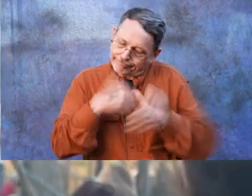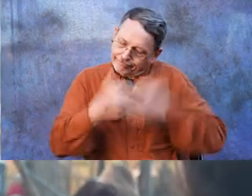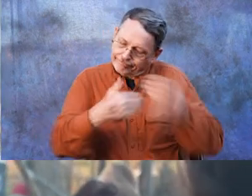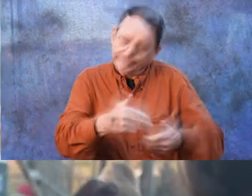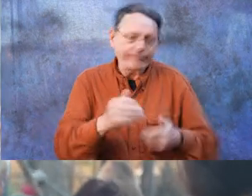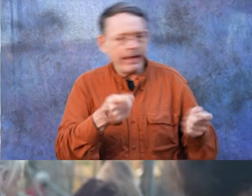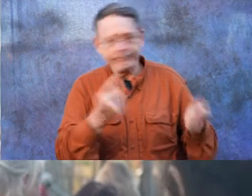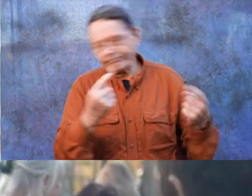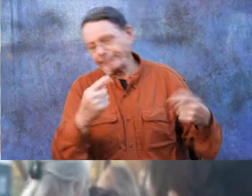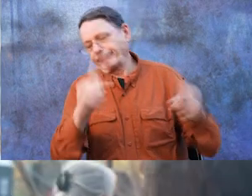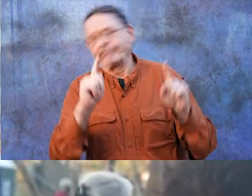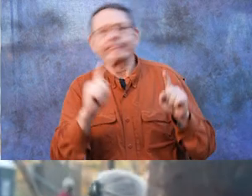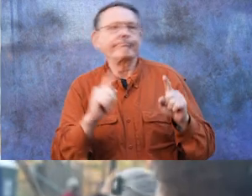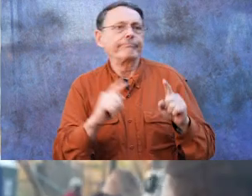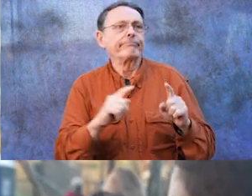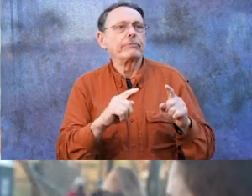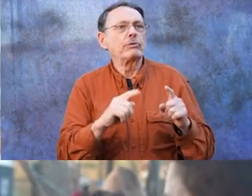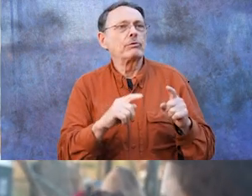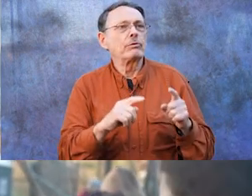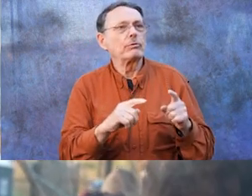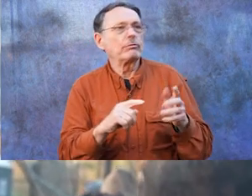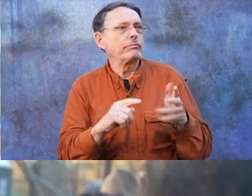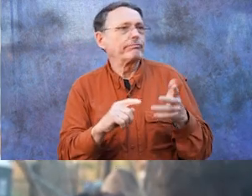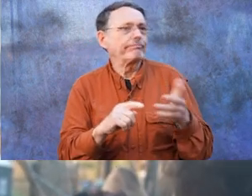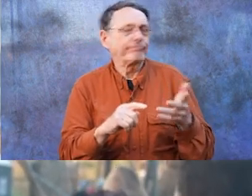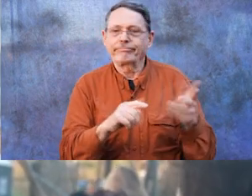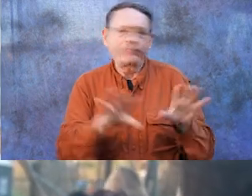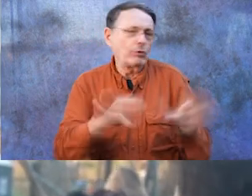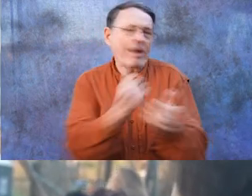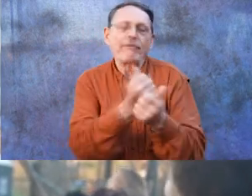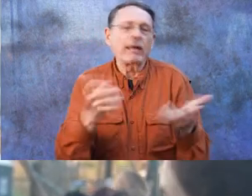track and manages to aspect the Morrigan.